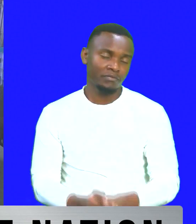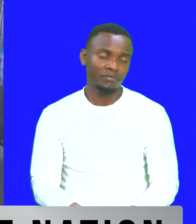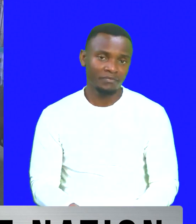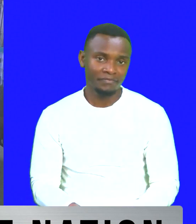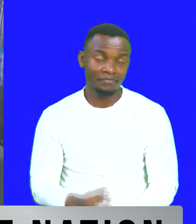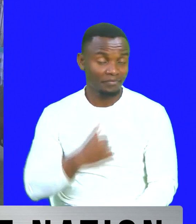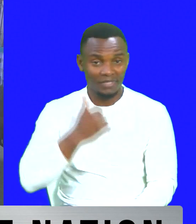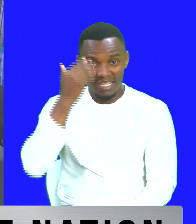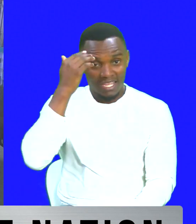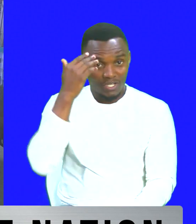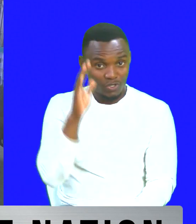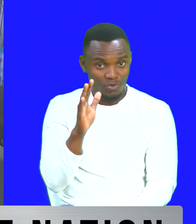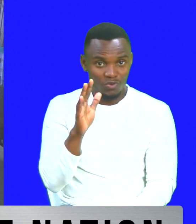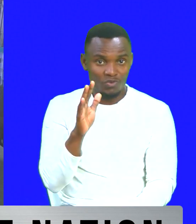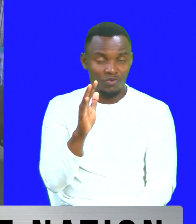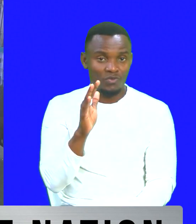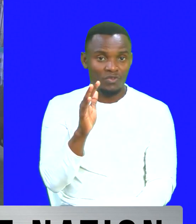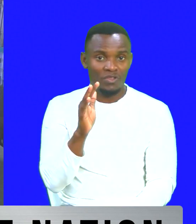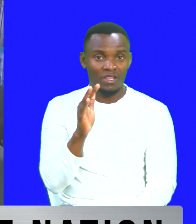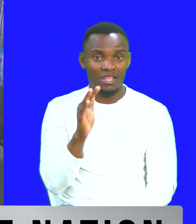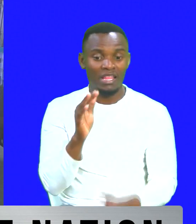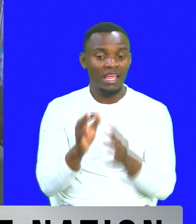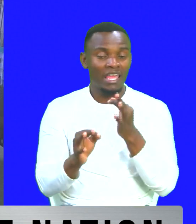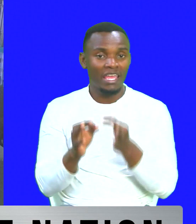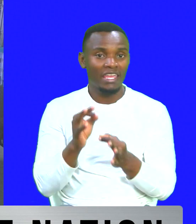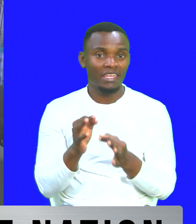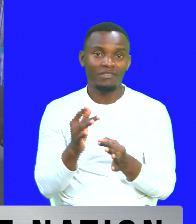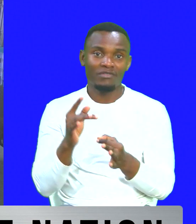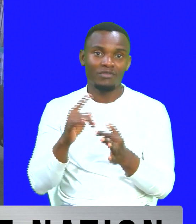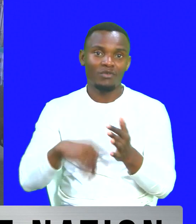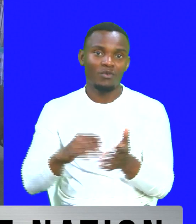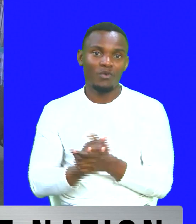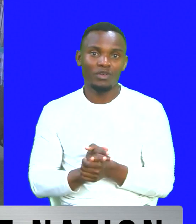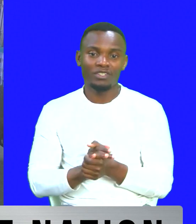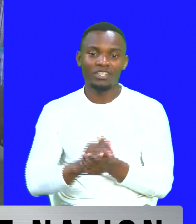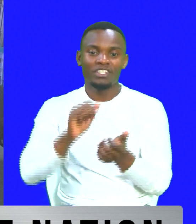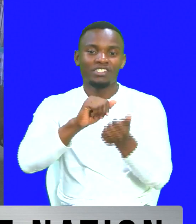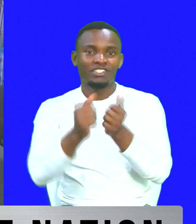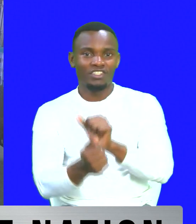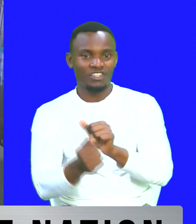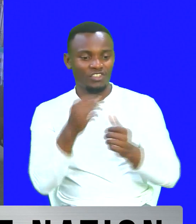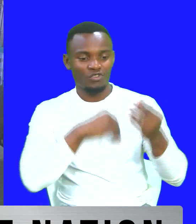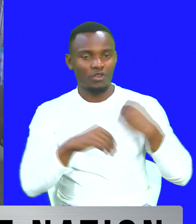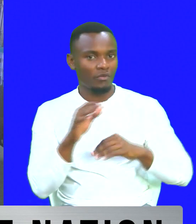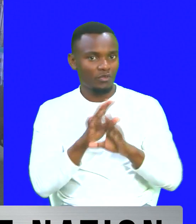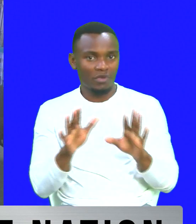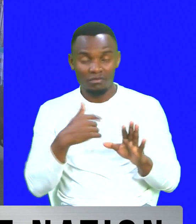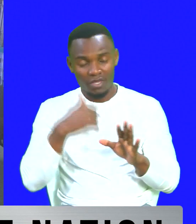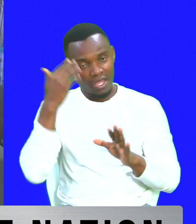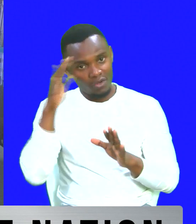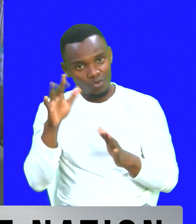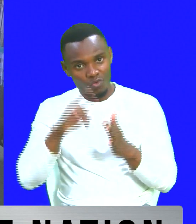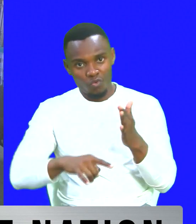know if they're taking bigger corruption to smaller corruption or vice versa. I don't know,